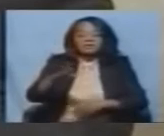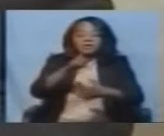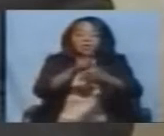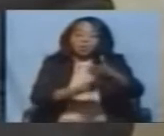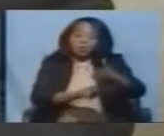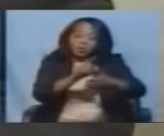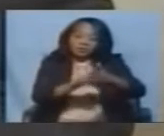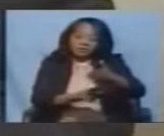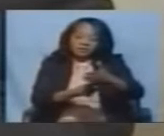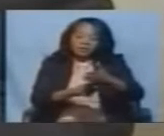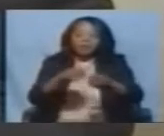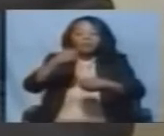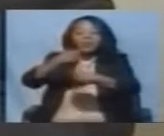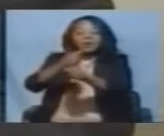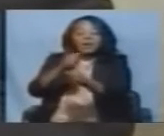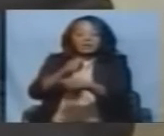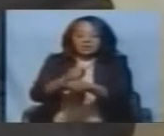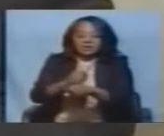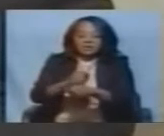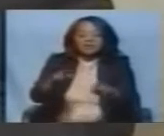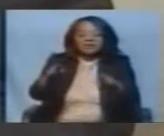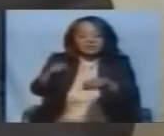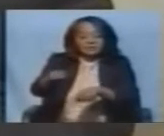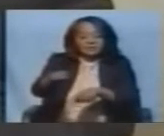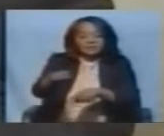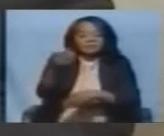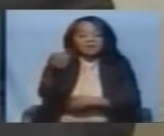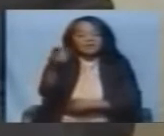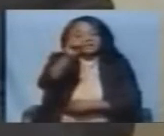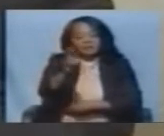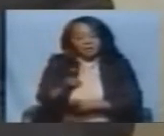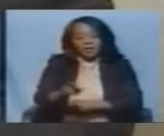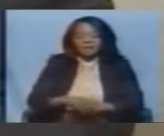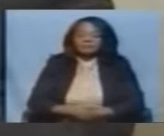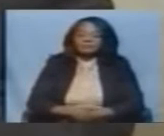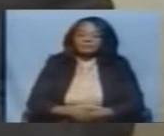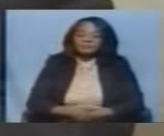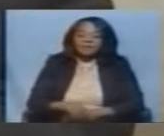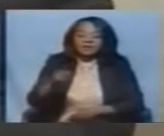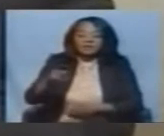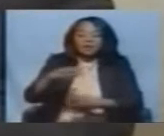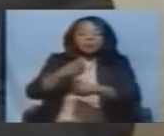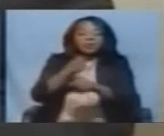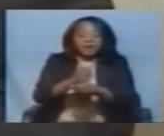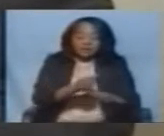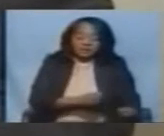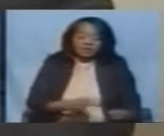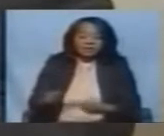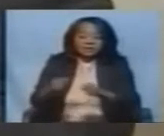of production is a dollar, okay? In the production system,